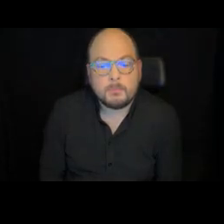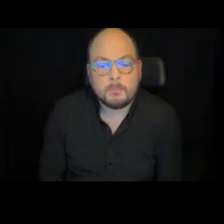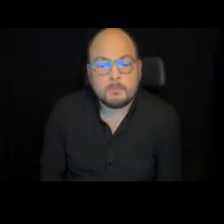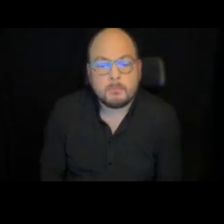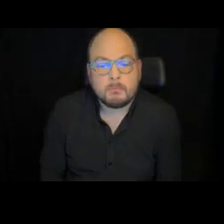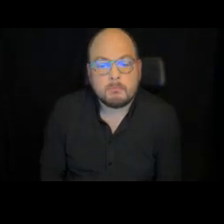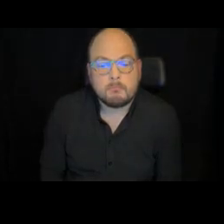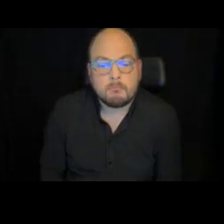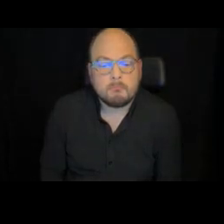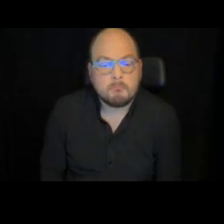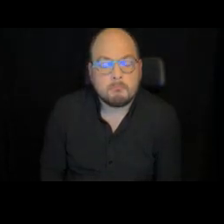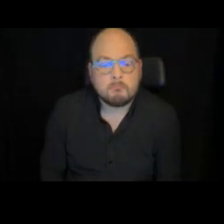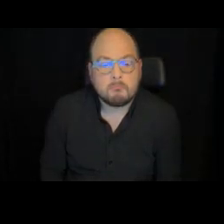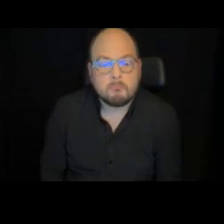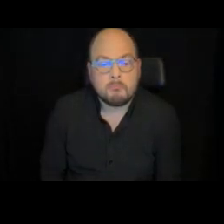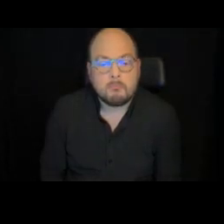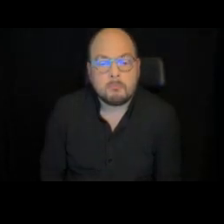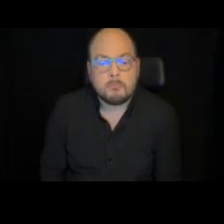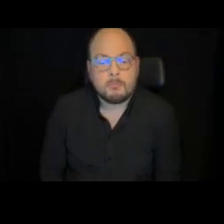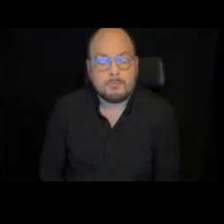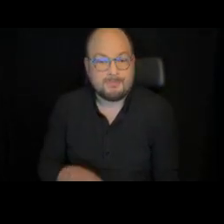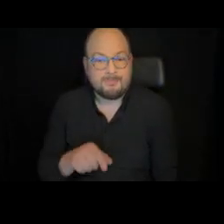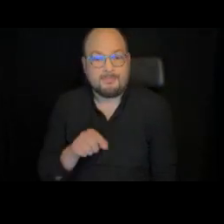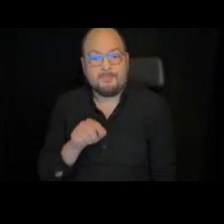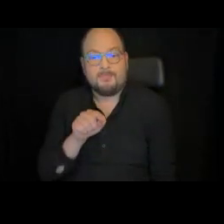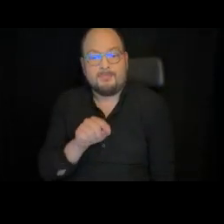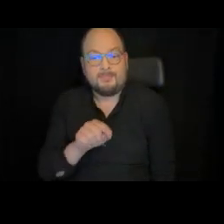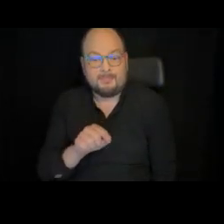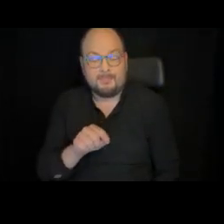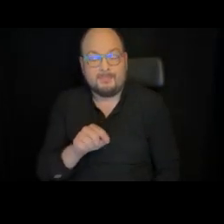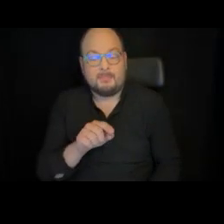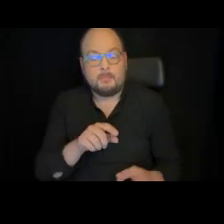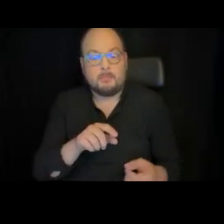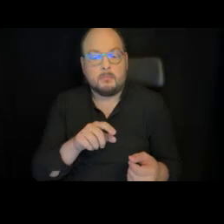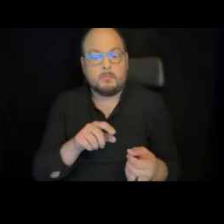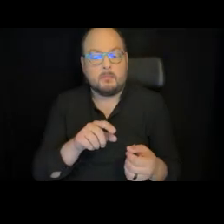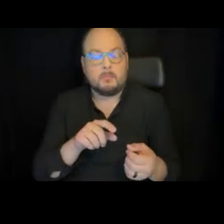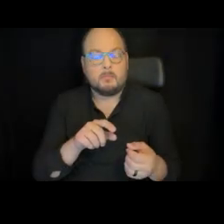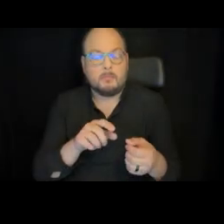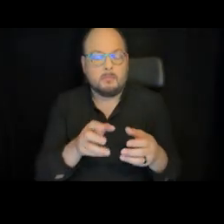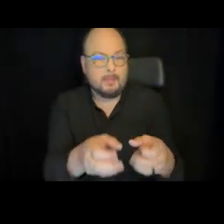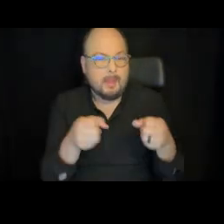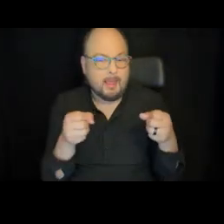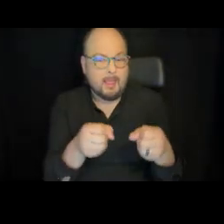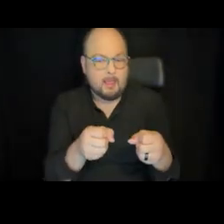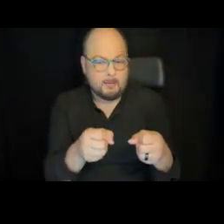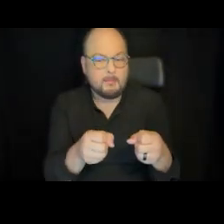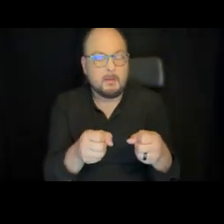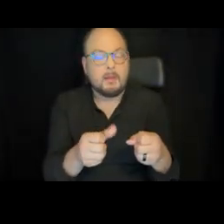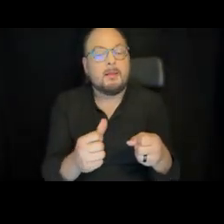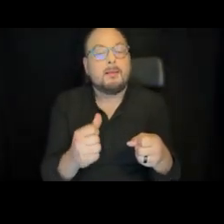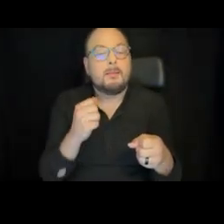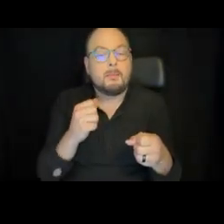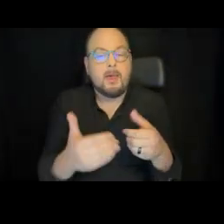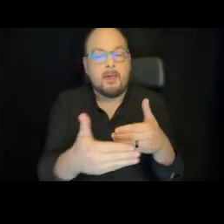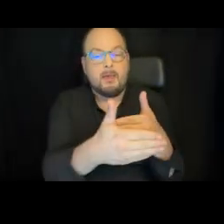The removable cabinet has a cutaway back and a frame that is reinforced with